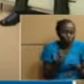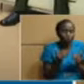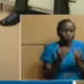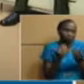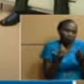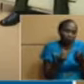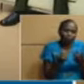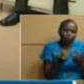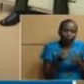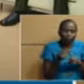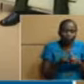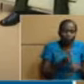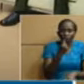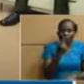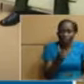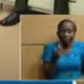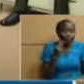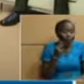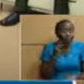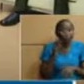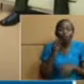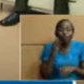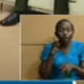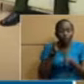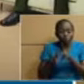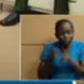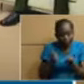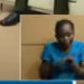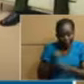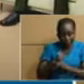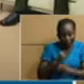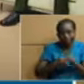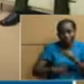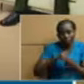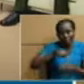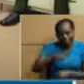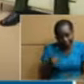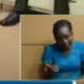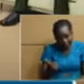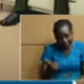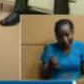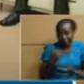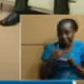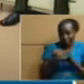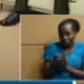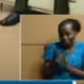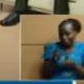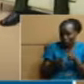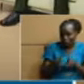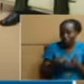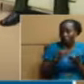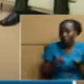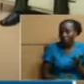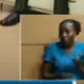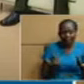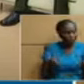million, out of about 16 million Ugandans who should be working and supporting the other section of the population, then the trouble